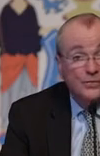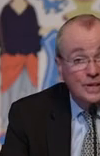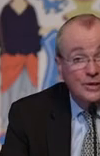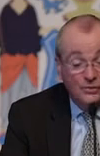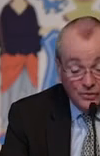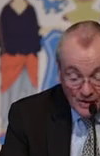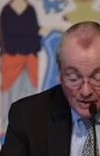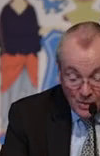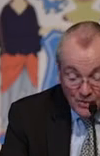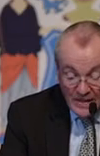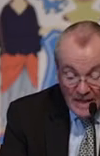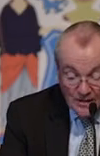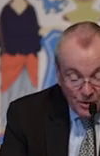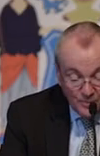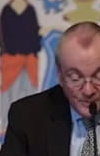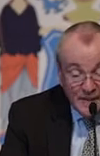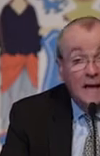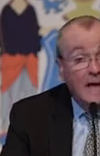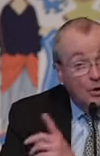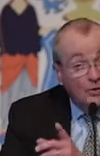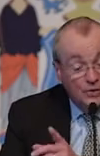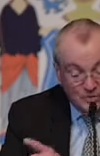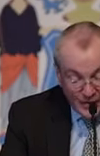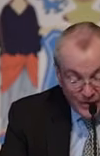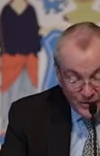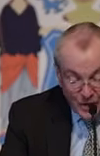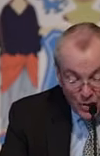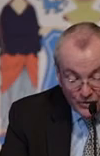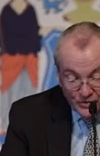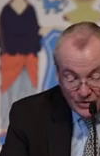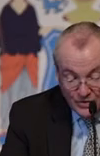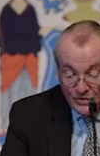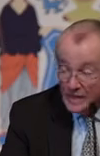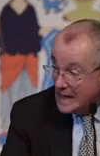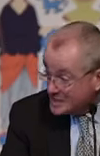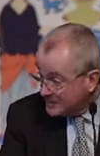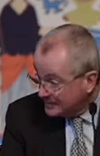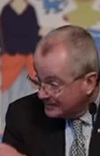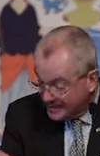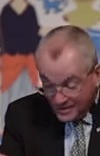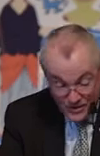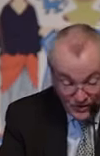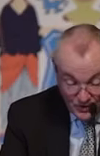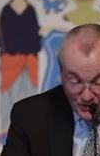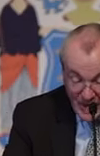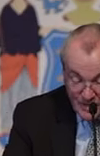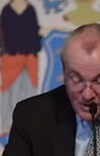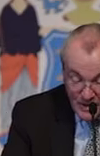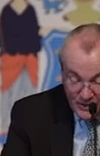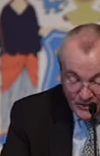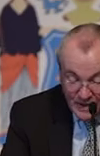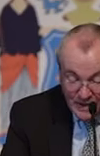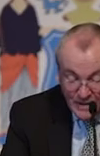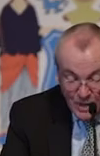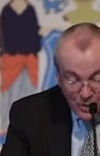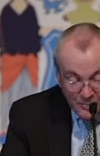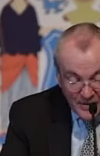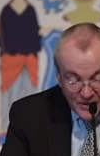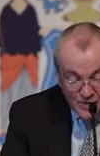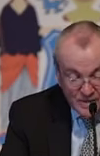local seniors who are staying at home, and also to the healthcare workers at University Hospital, Judy's old stomping grounds,